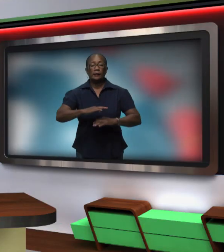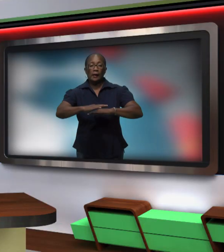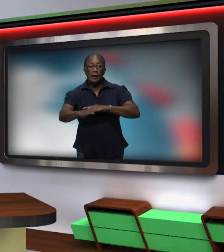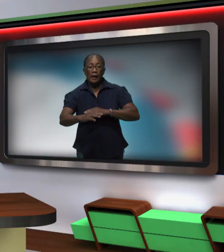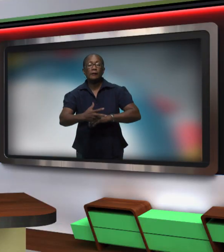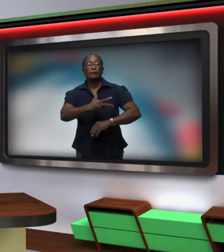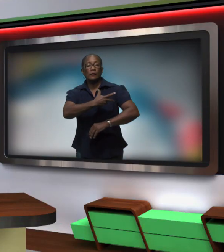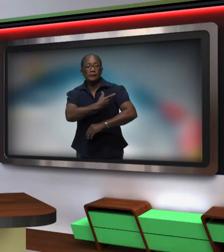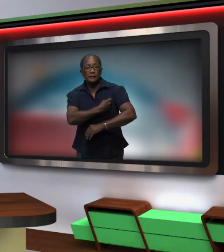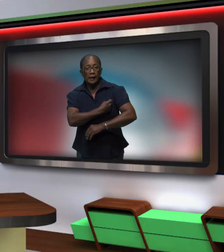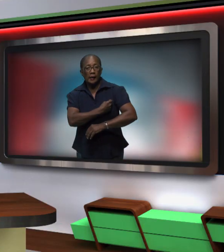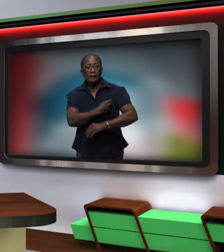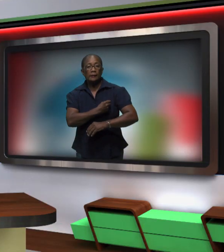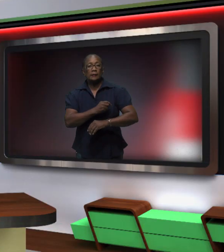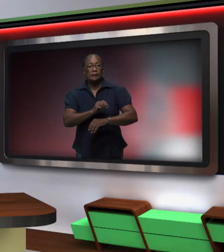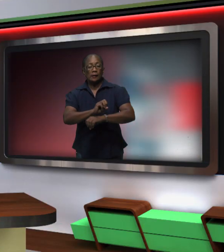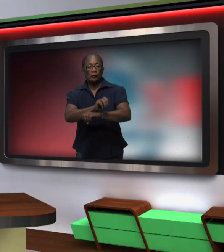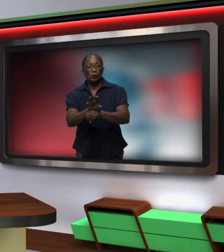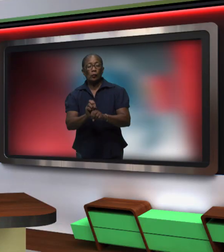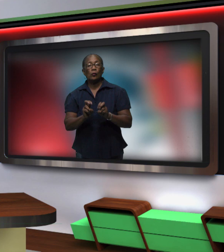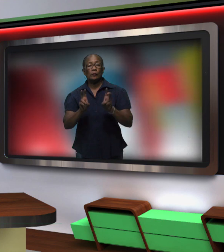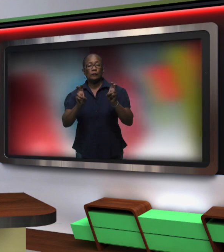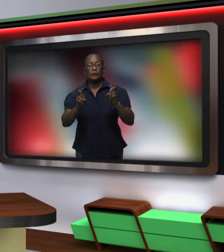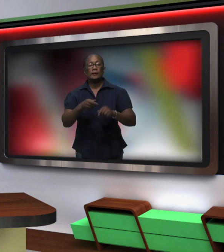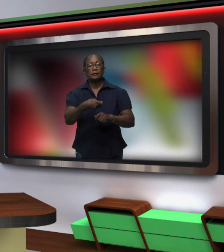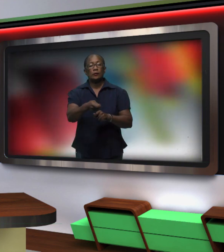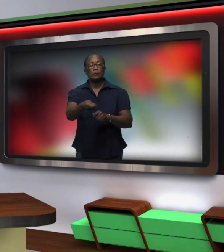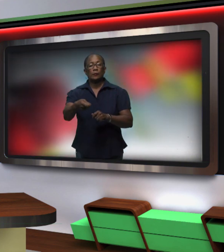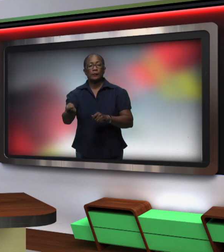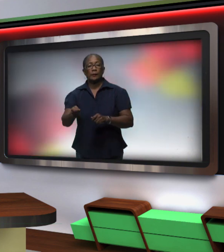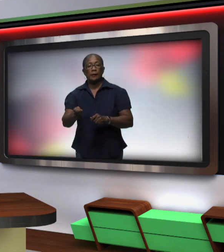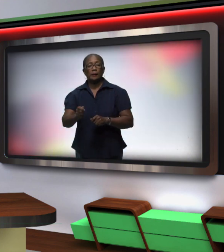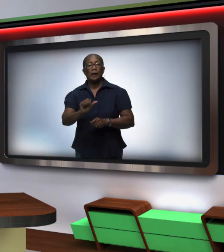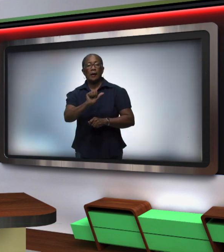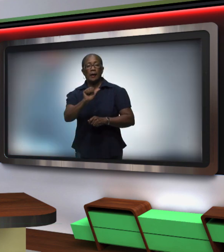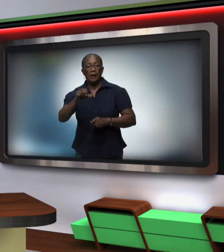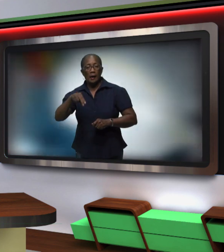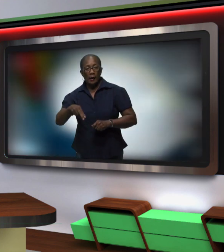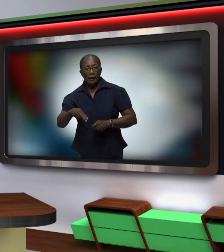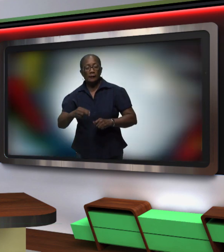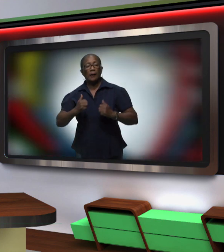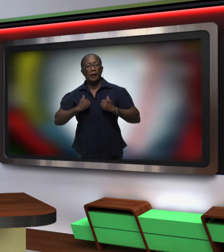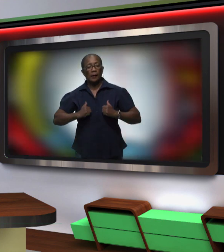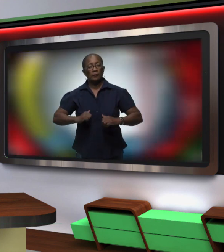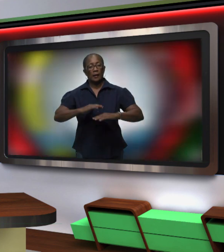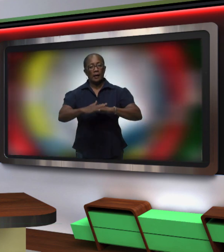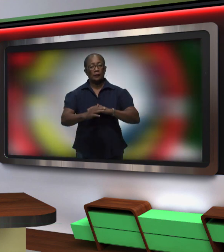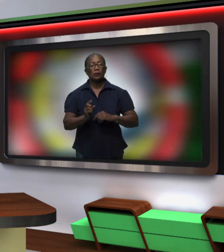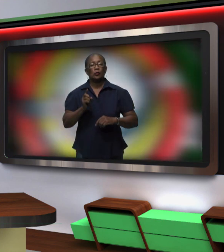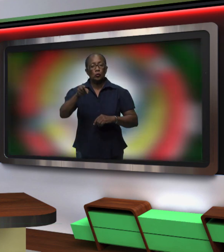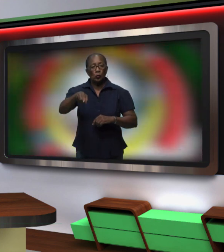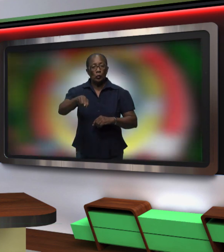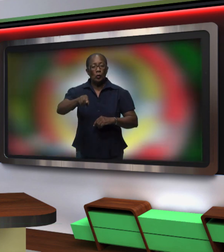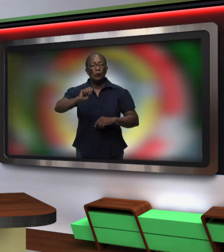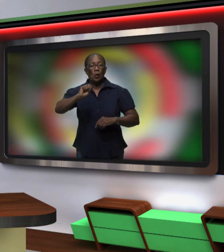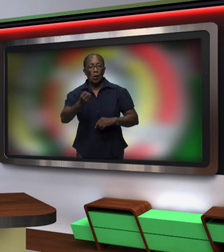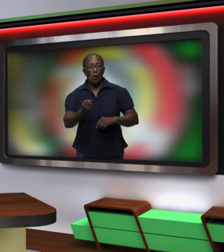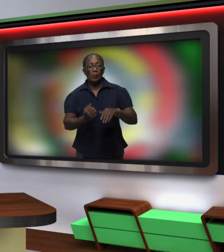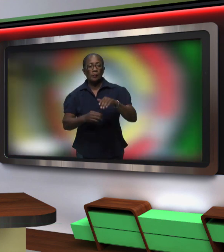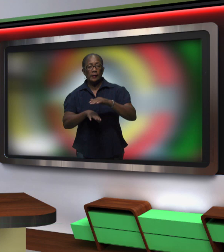G20 countries will distribute coronavirus vaccines to less wealthy countries. The aim is to have vaccinate more